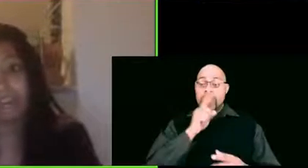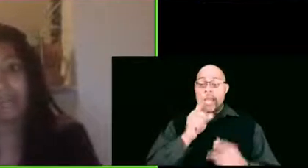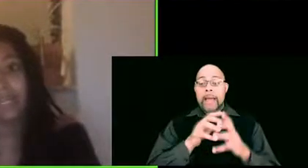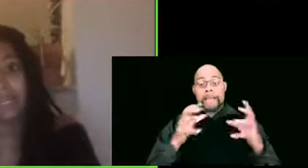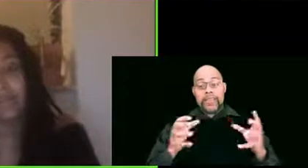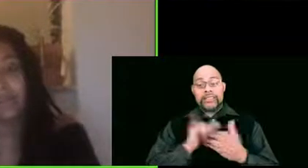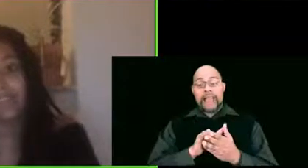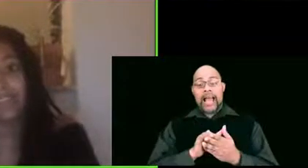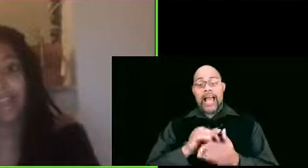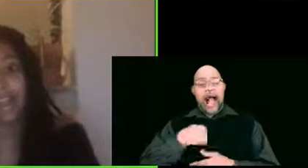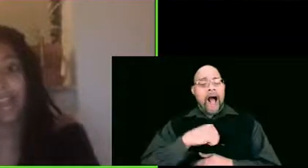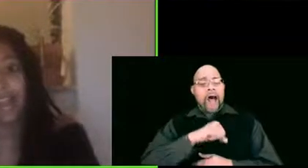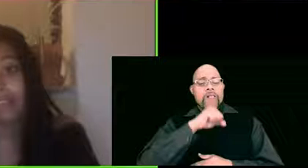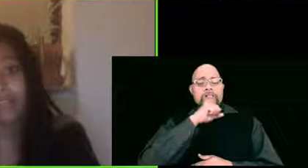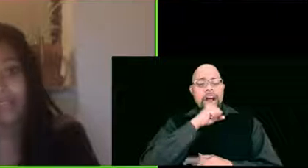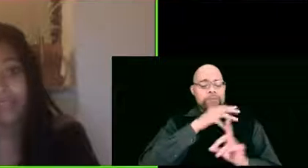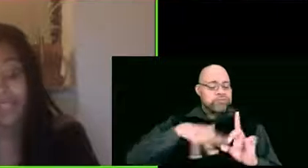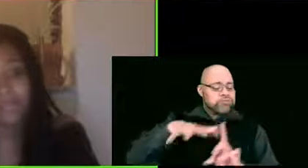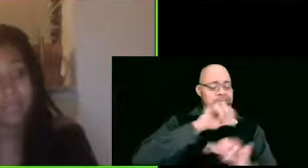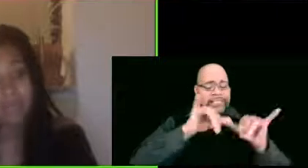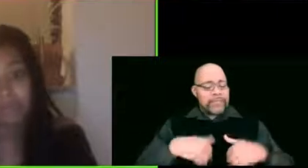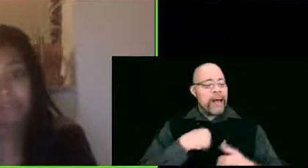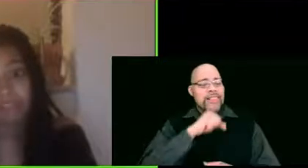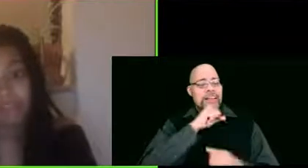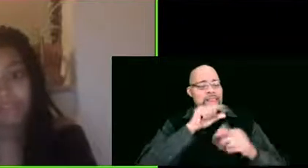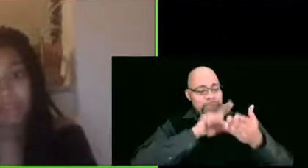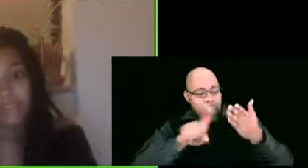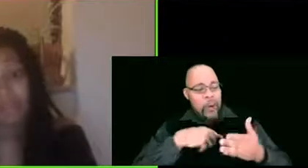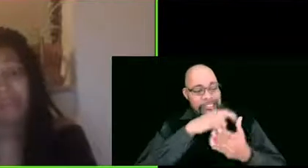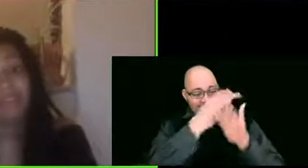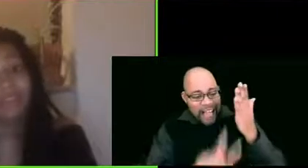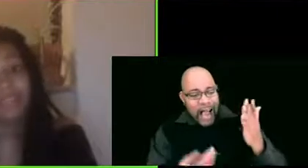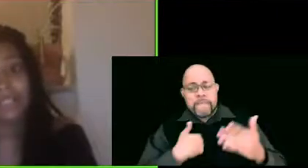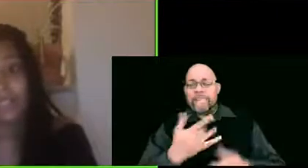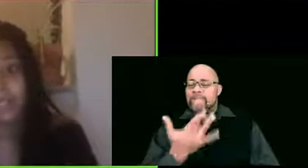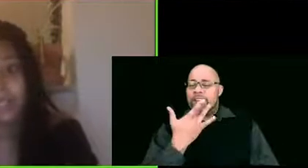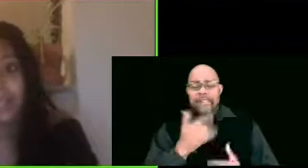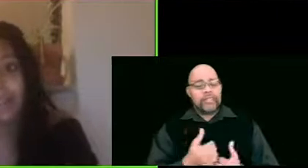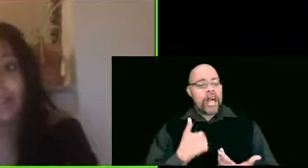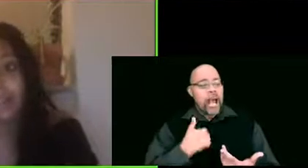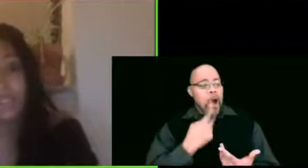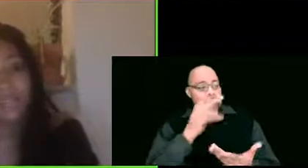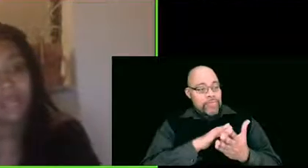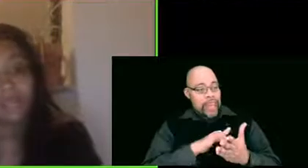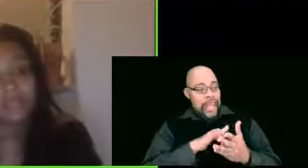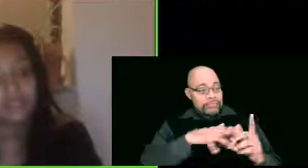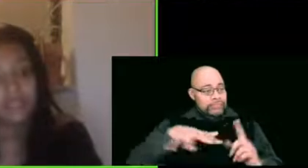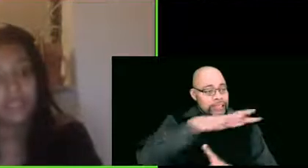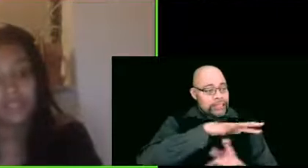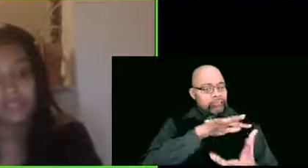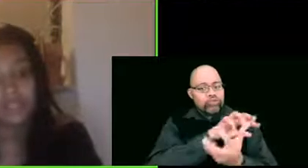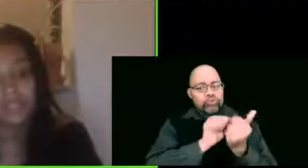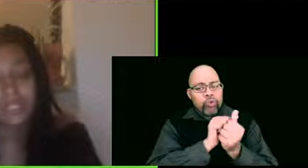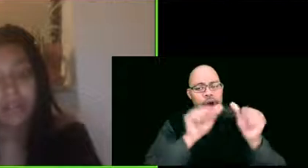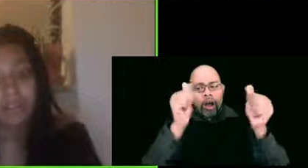it was very much so the fact that I love these ecosystems. I love exploring them. Diving is one of my favorite things to do. And I was watching that ecosystem